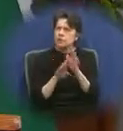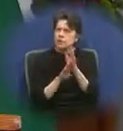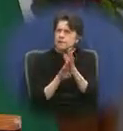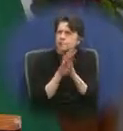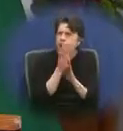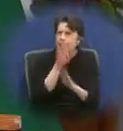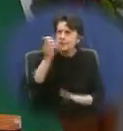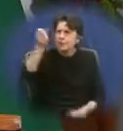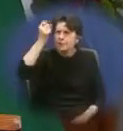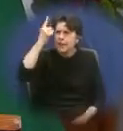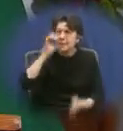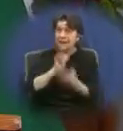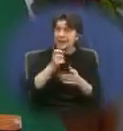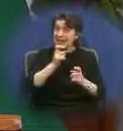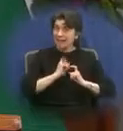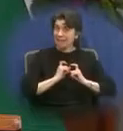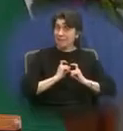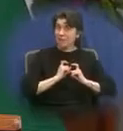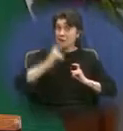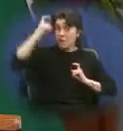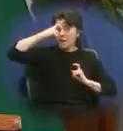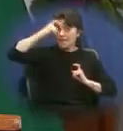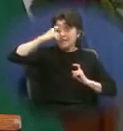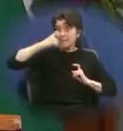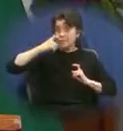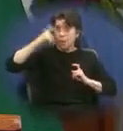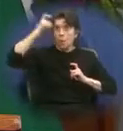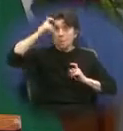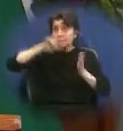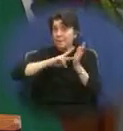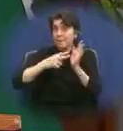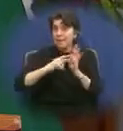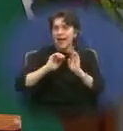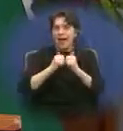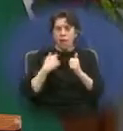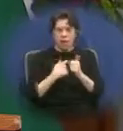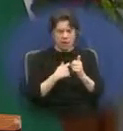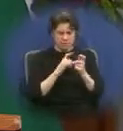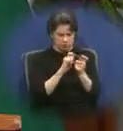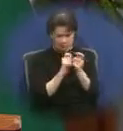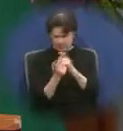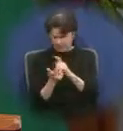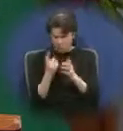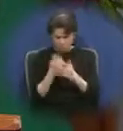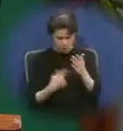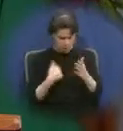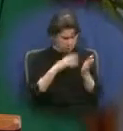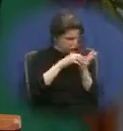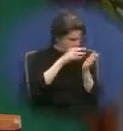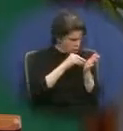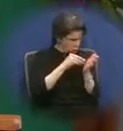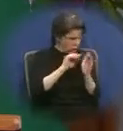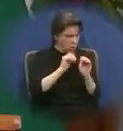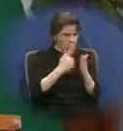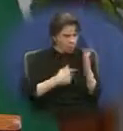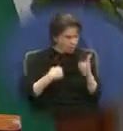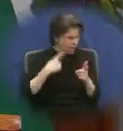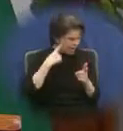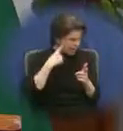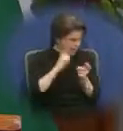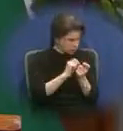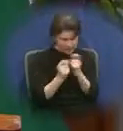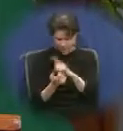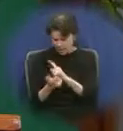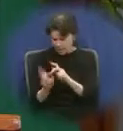one of the gifts of wisdom. Is wisdom is how we translate what we learn, what we hear, into our everyday lives,